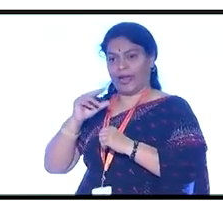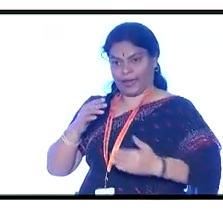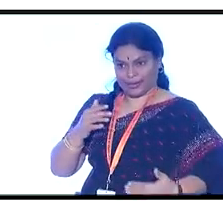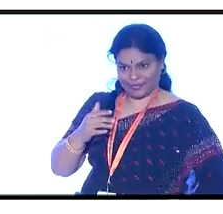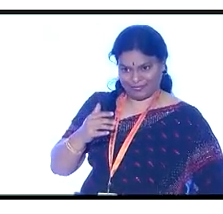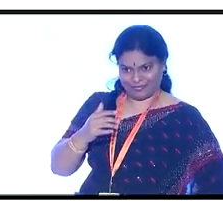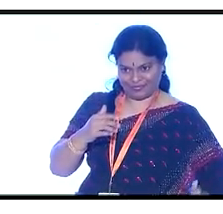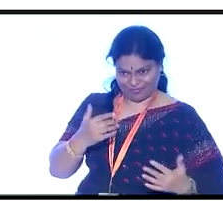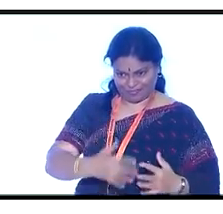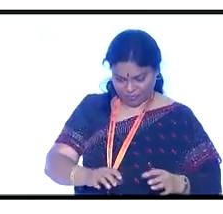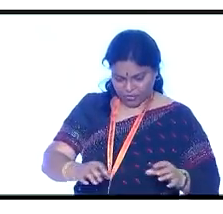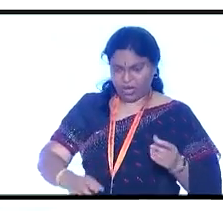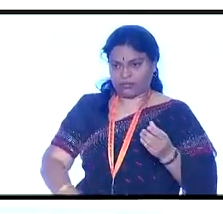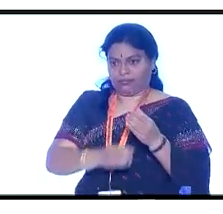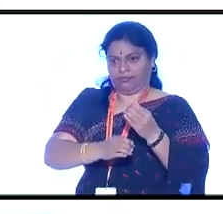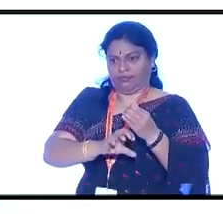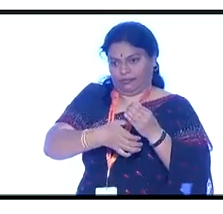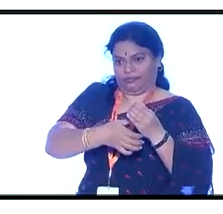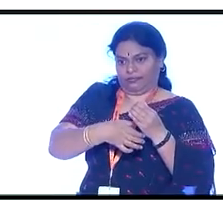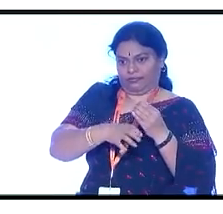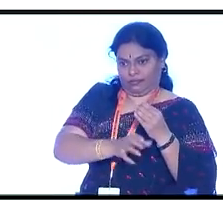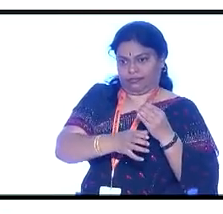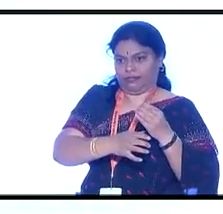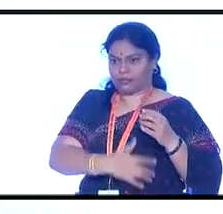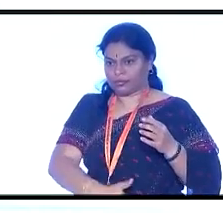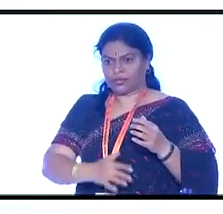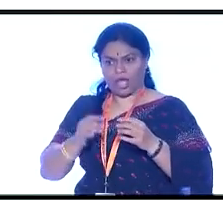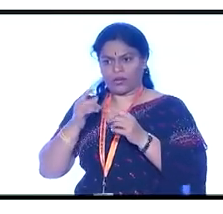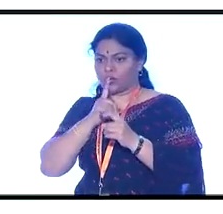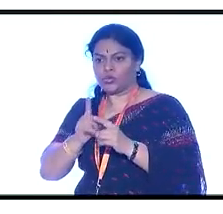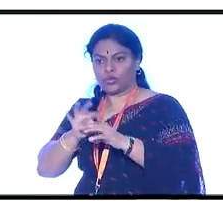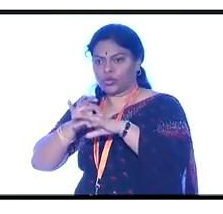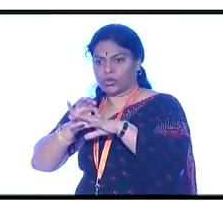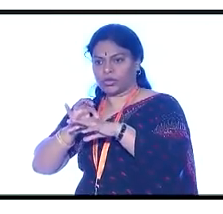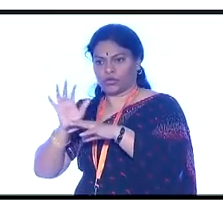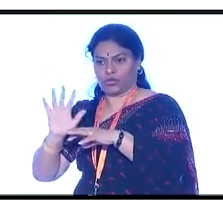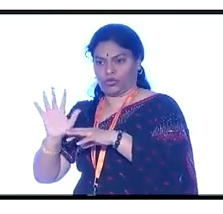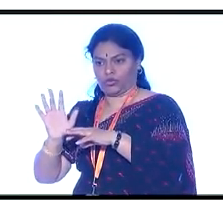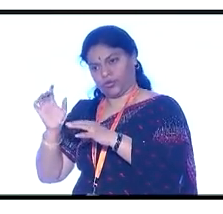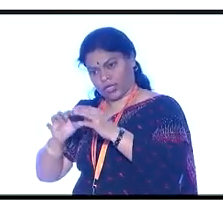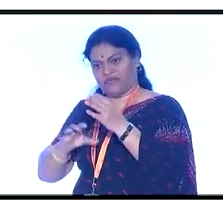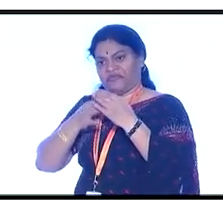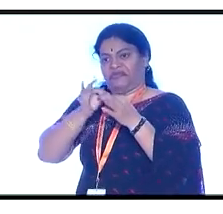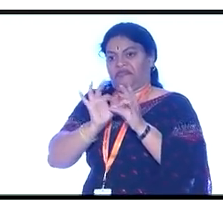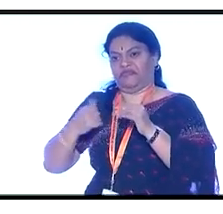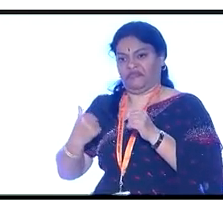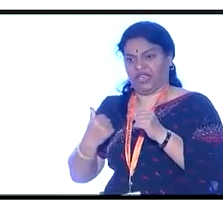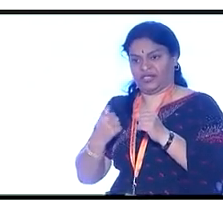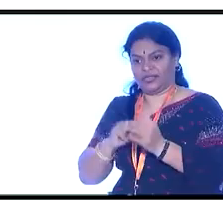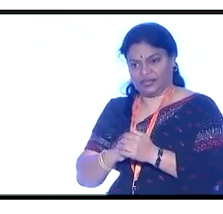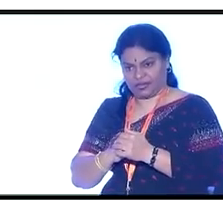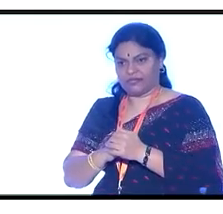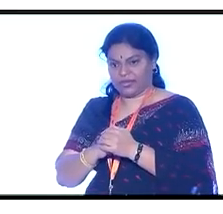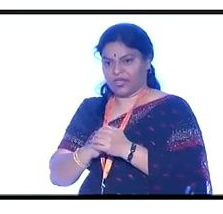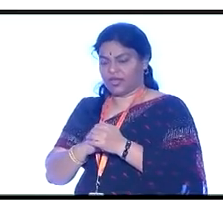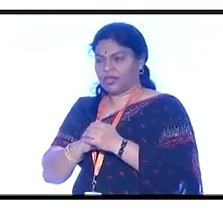was this call that went out to all my friends to say I needed bright purple nail polish. I wanted it